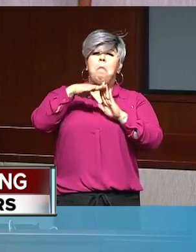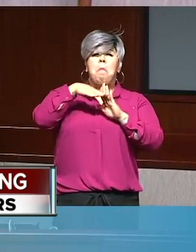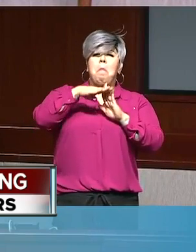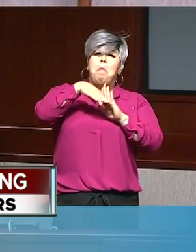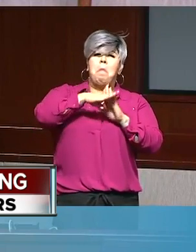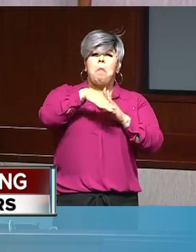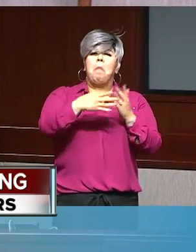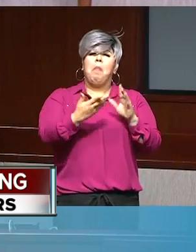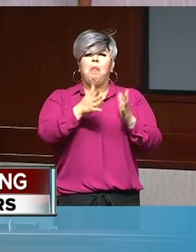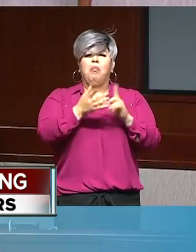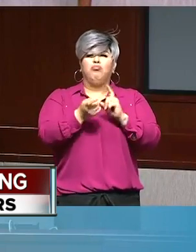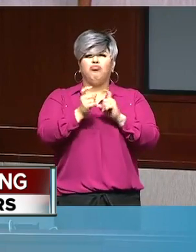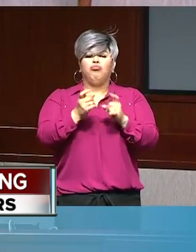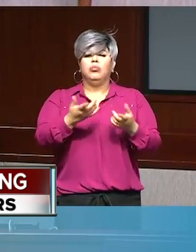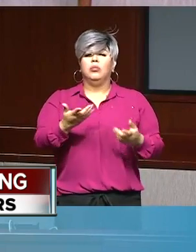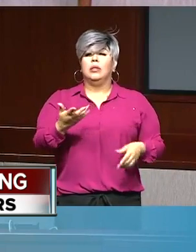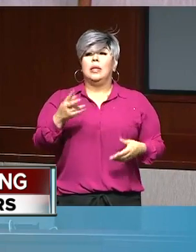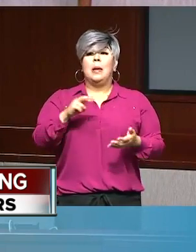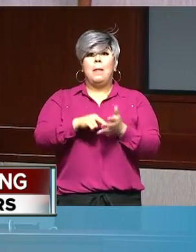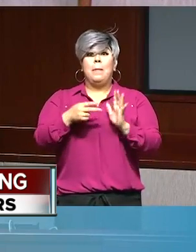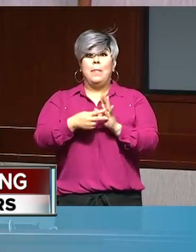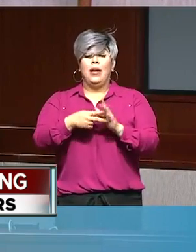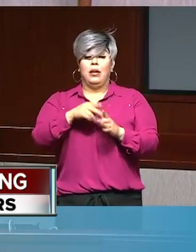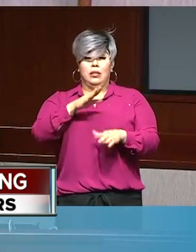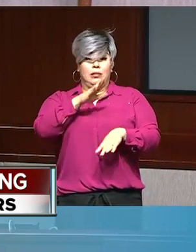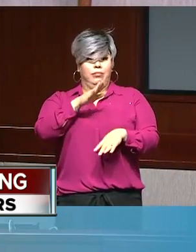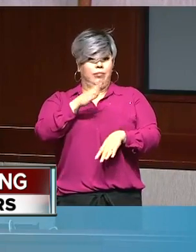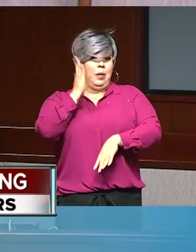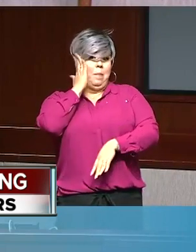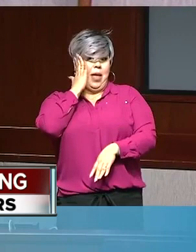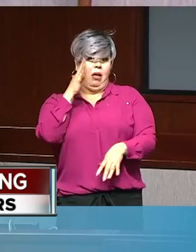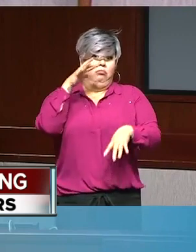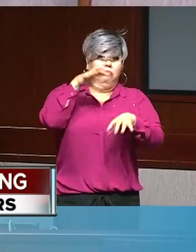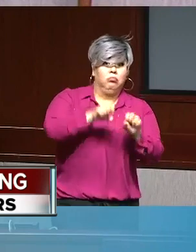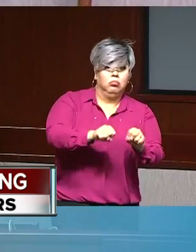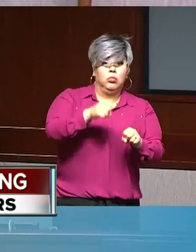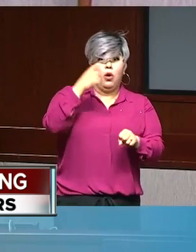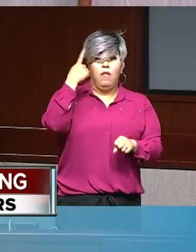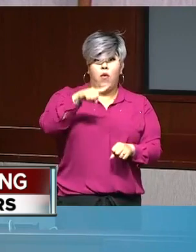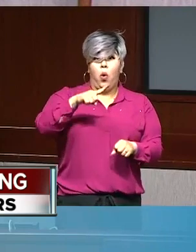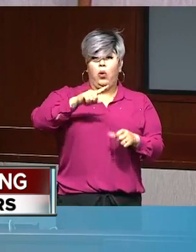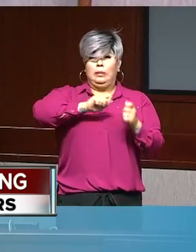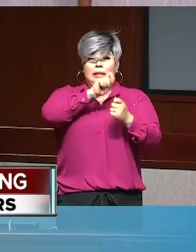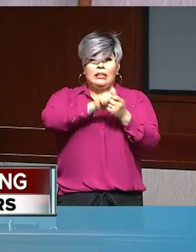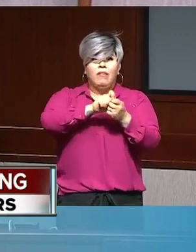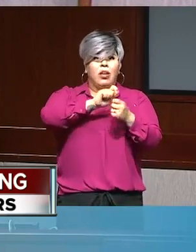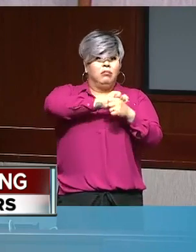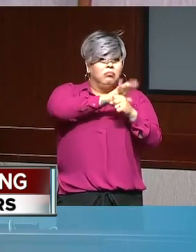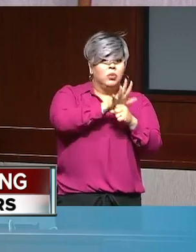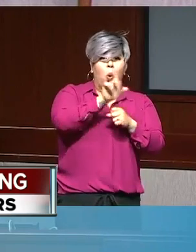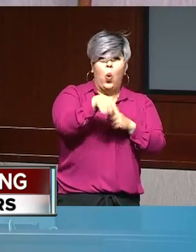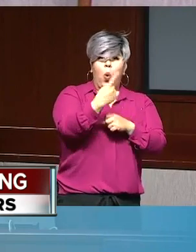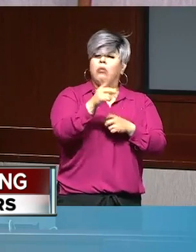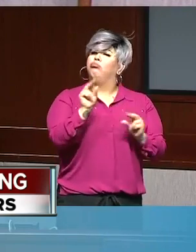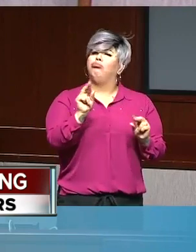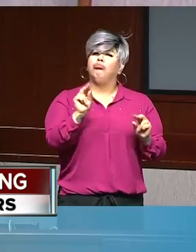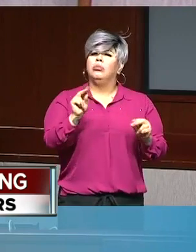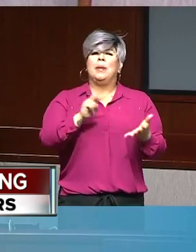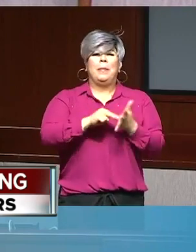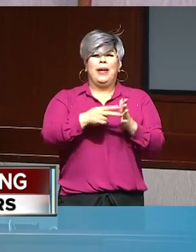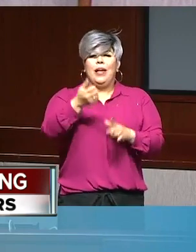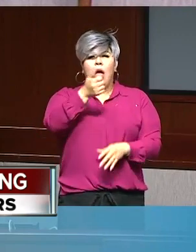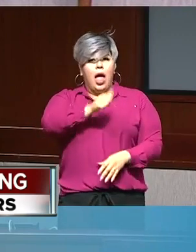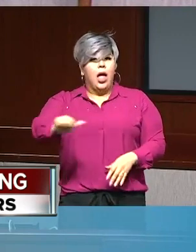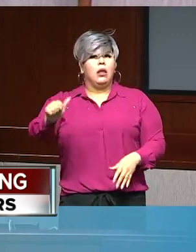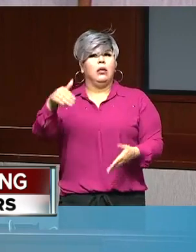specifically mean number of hospital beds open to COVID patients. Obviously, there's available hospital bed. Whatever your need is, our health facilities will fill